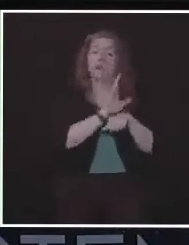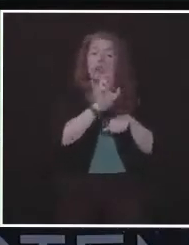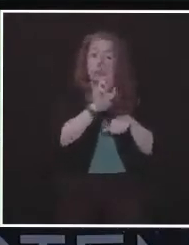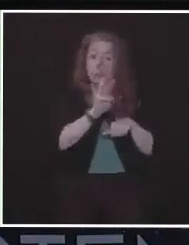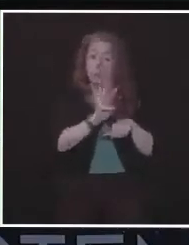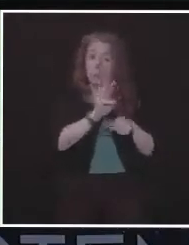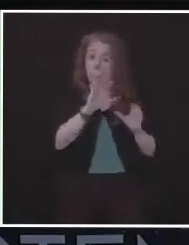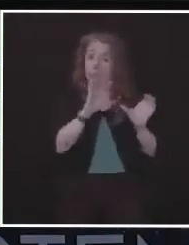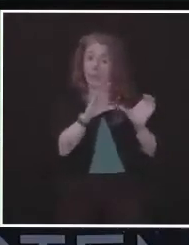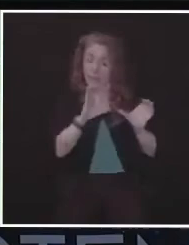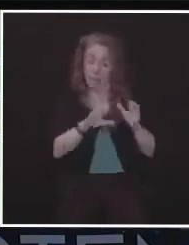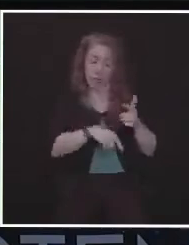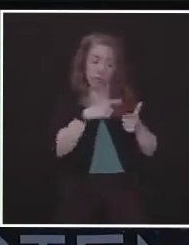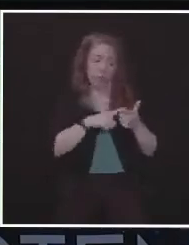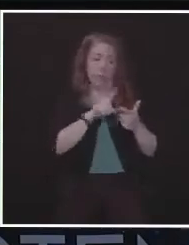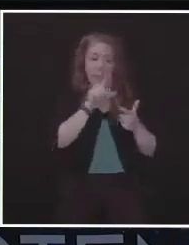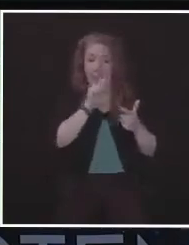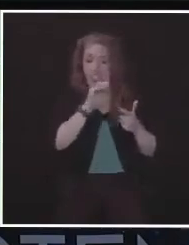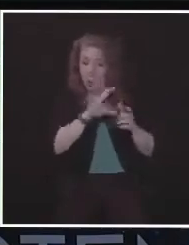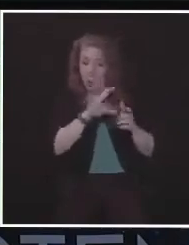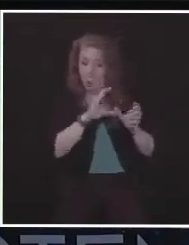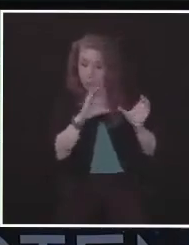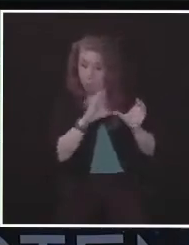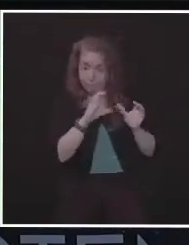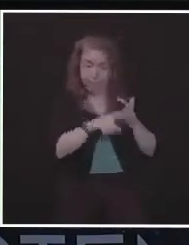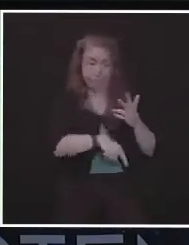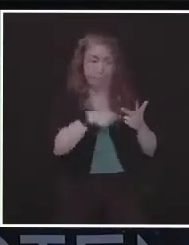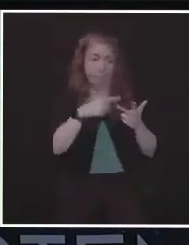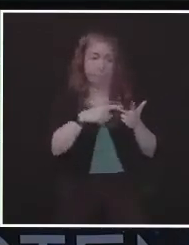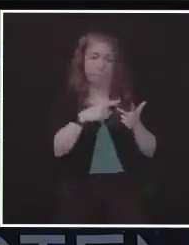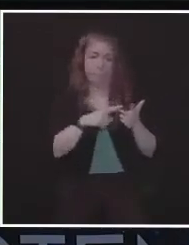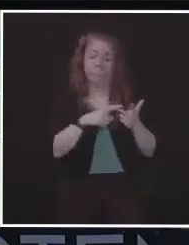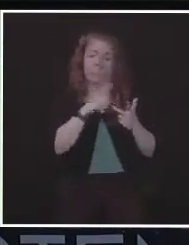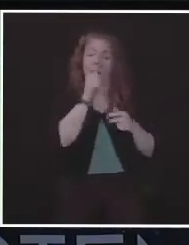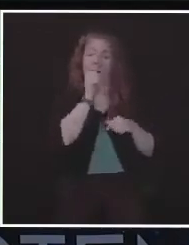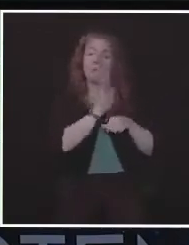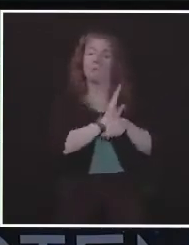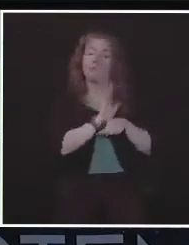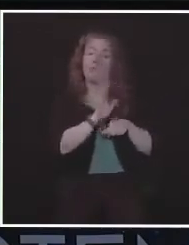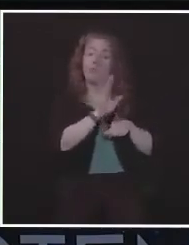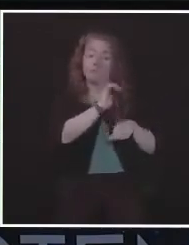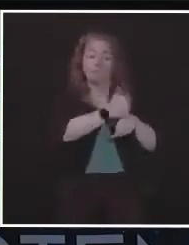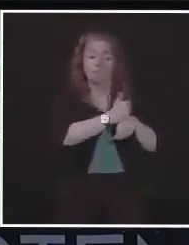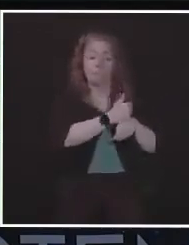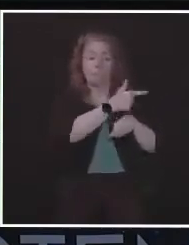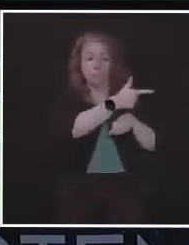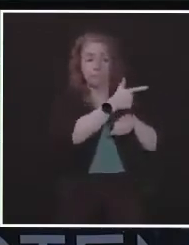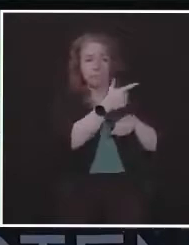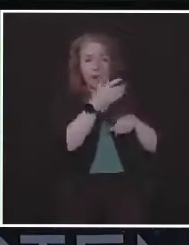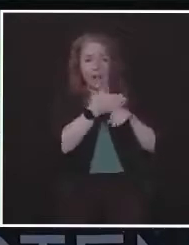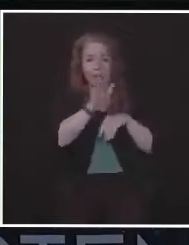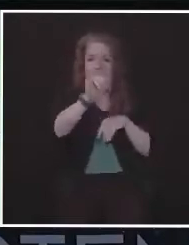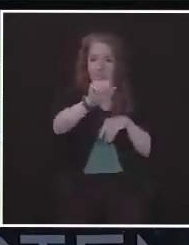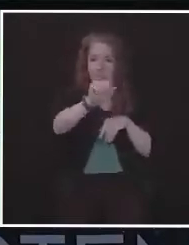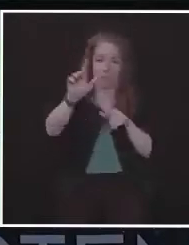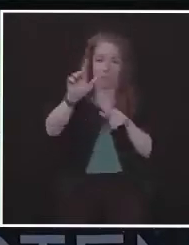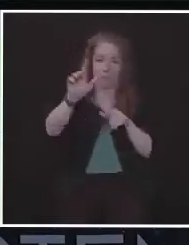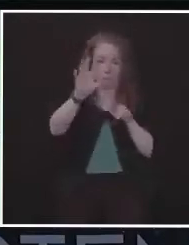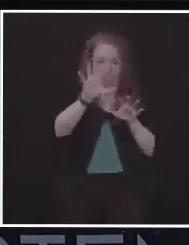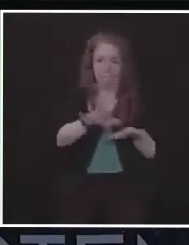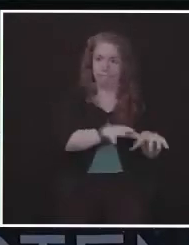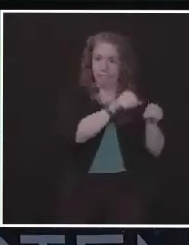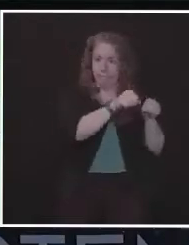LEO, supporting the eventual commercial follow-on to ISS, and of course, supporting